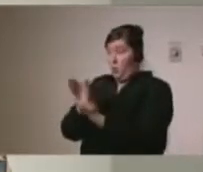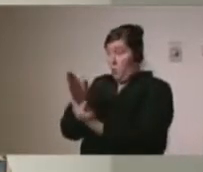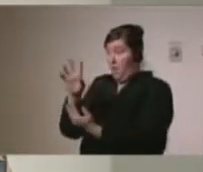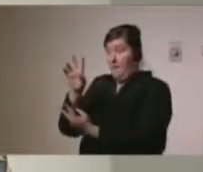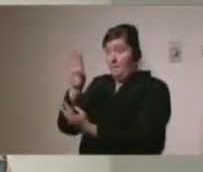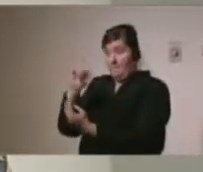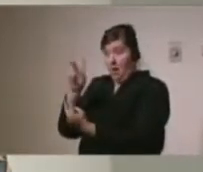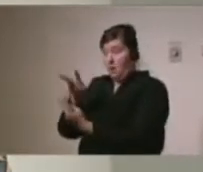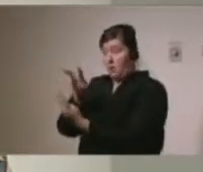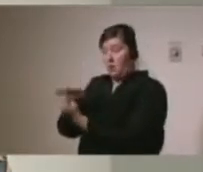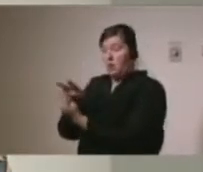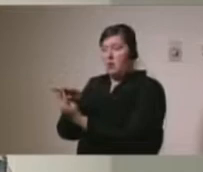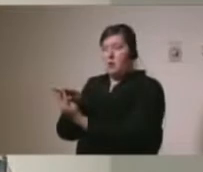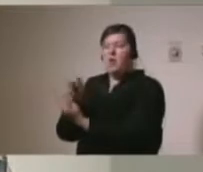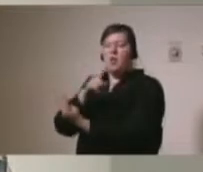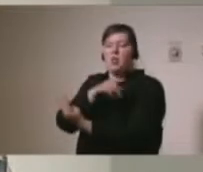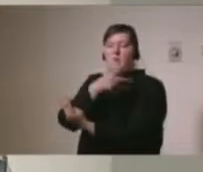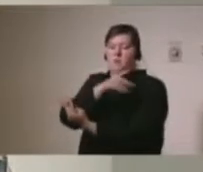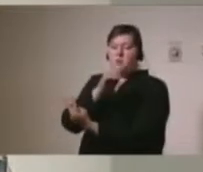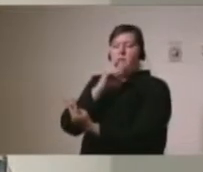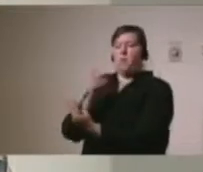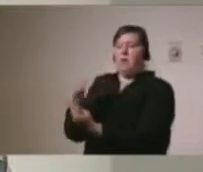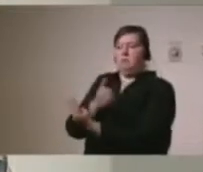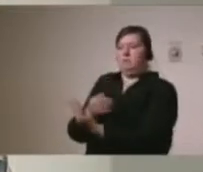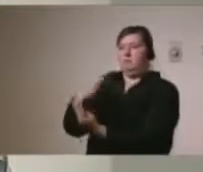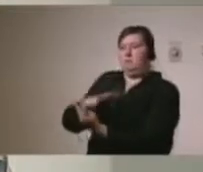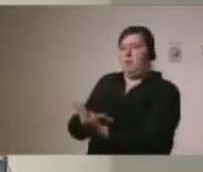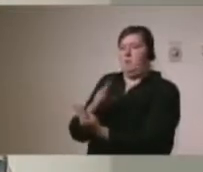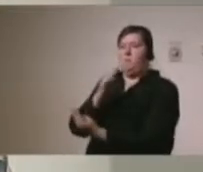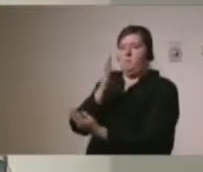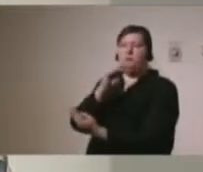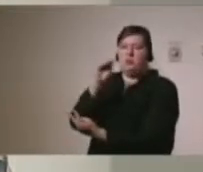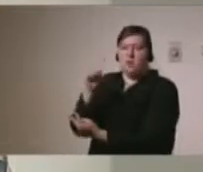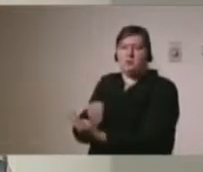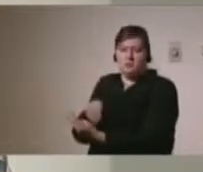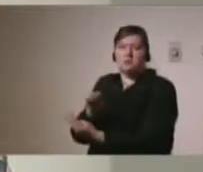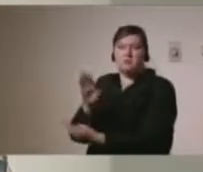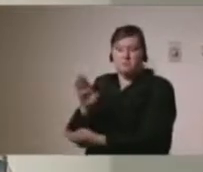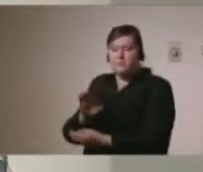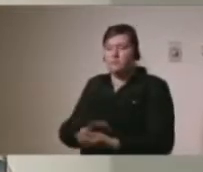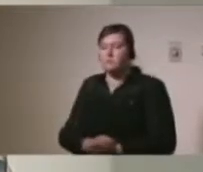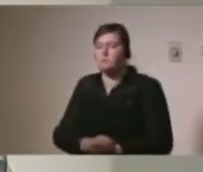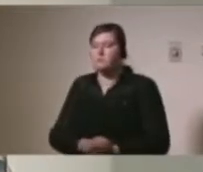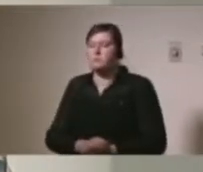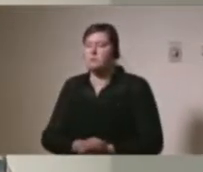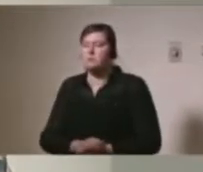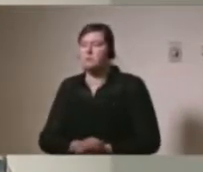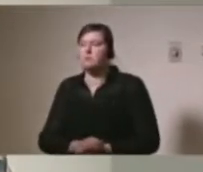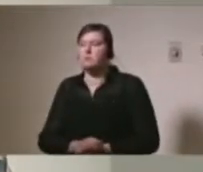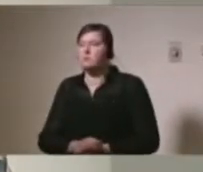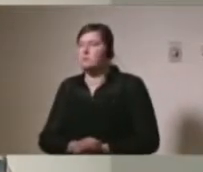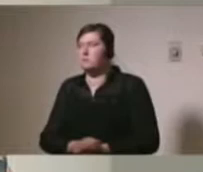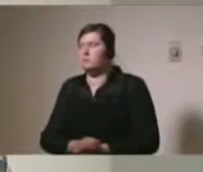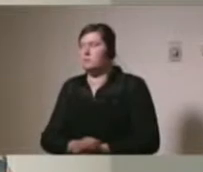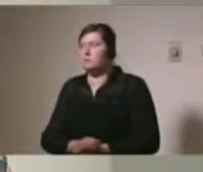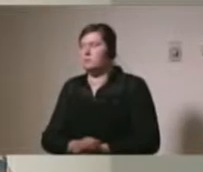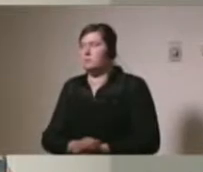Now, we also work with Crown Corporation that issues credits.